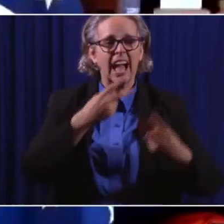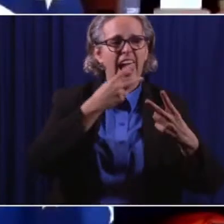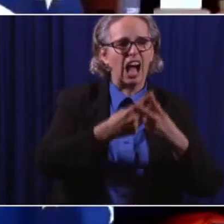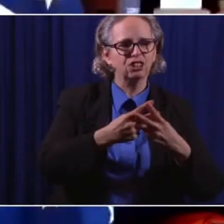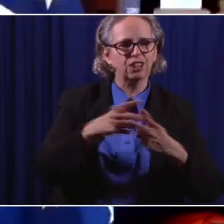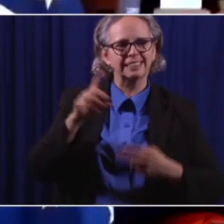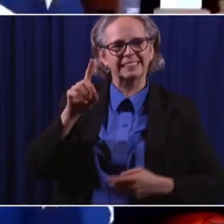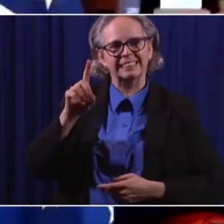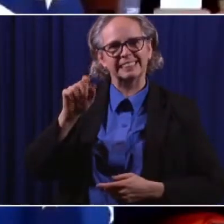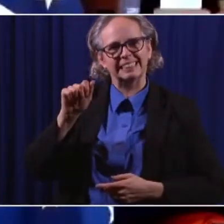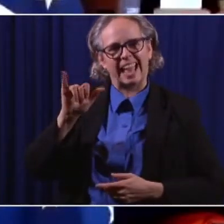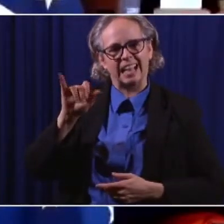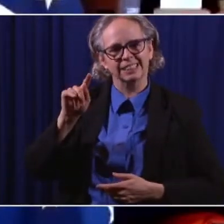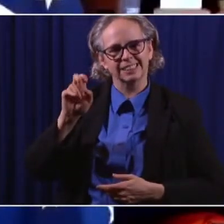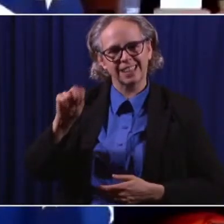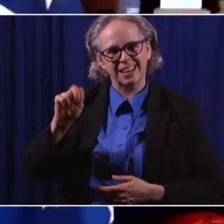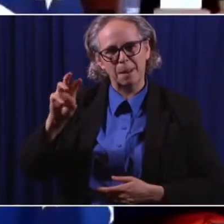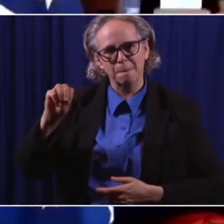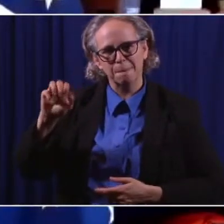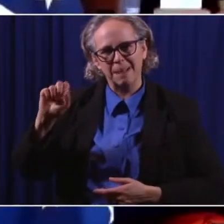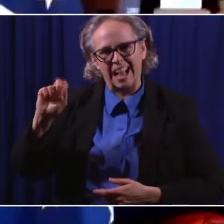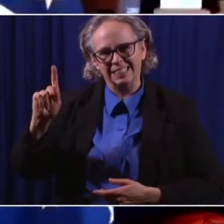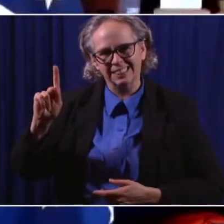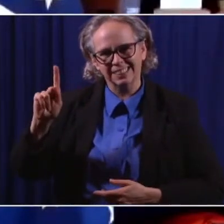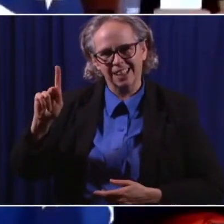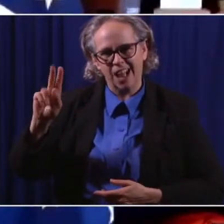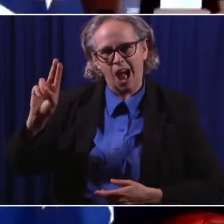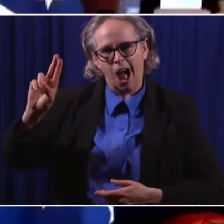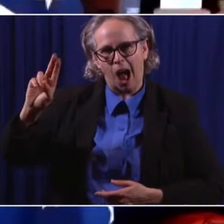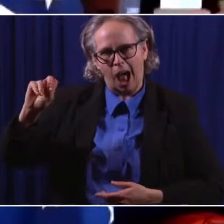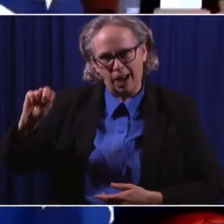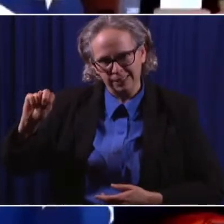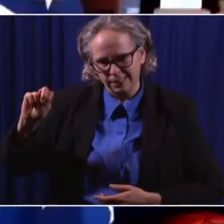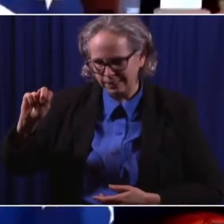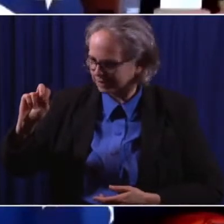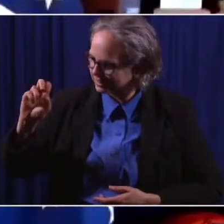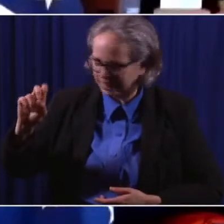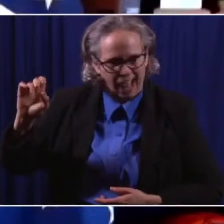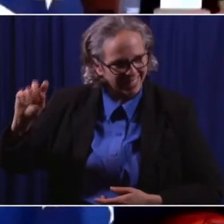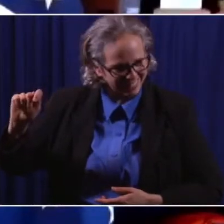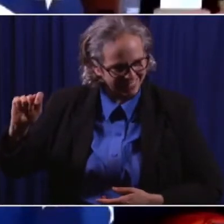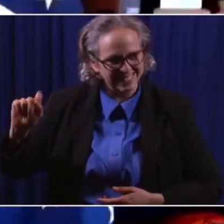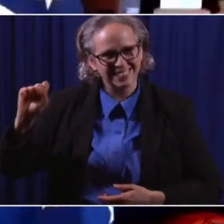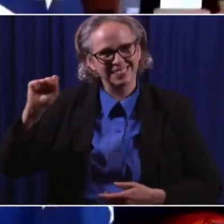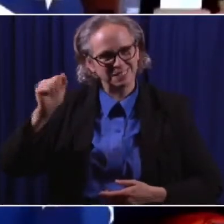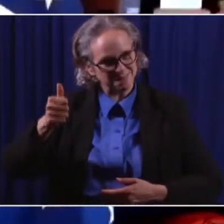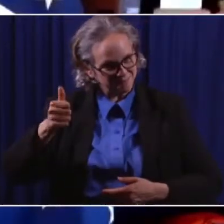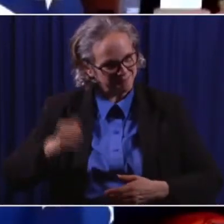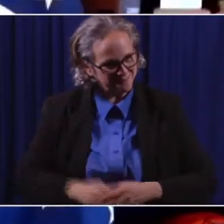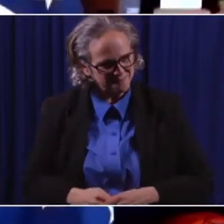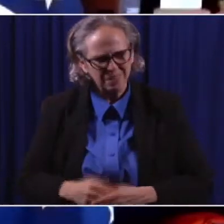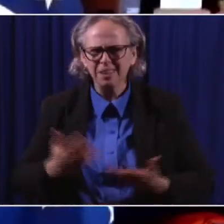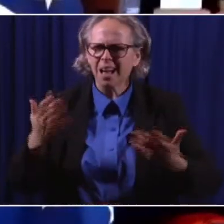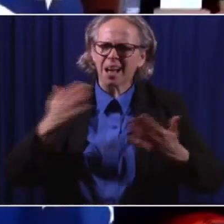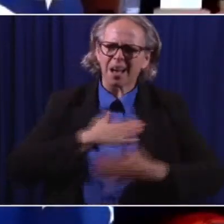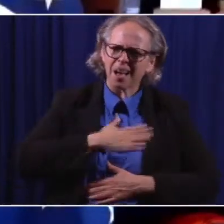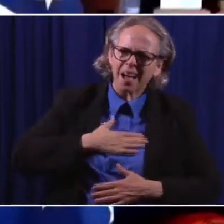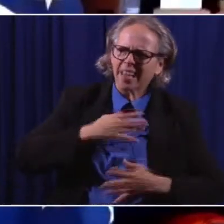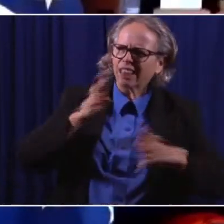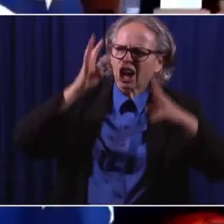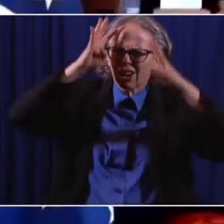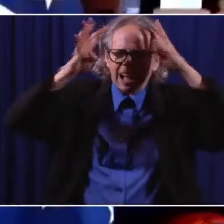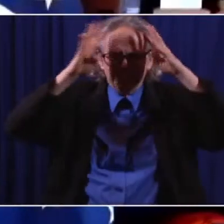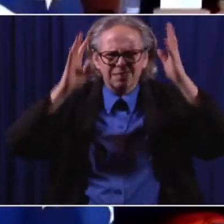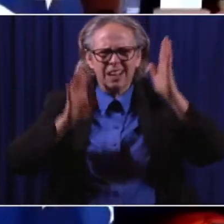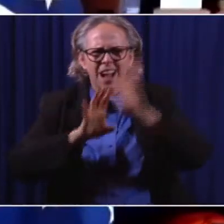Mascots. And we really appreciate the innovative, creative ways that people are owning these problems at the local